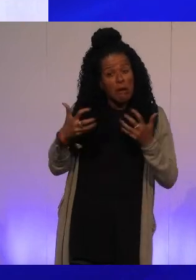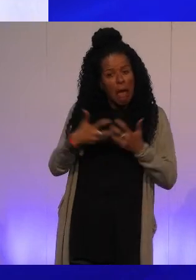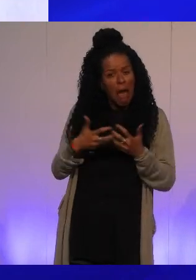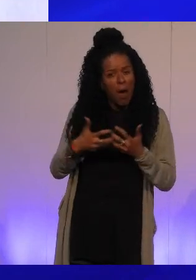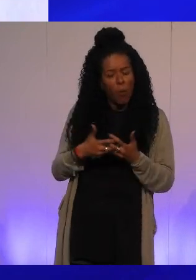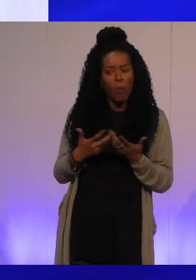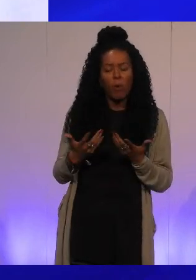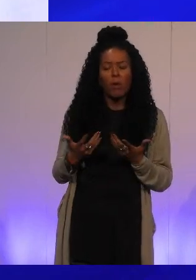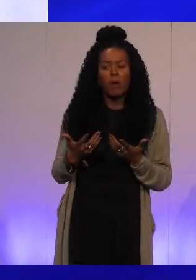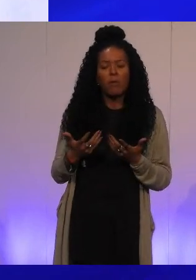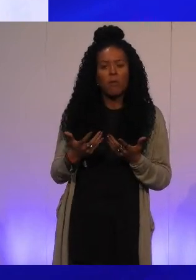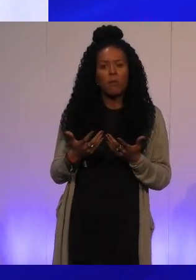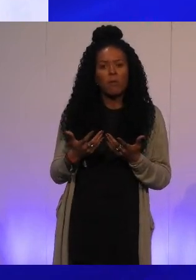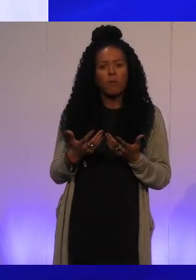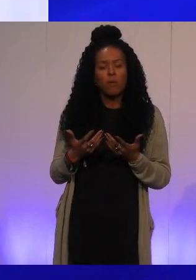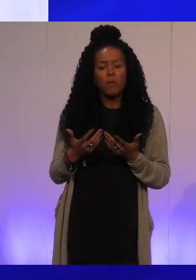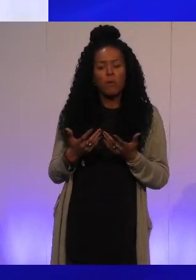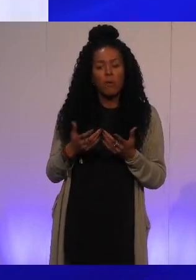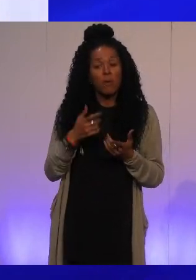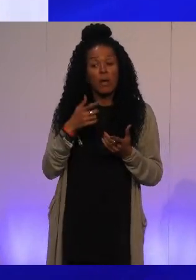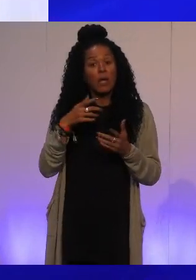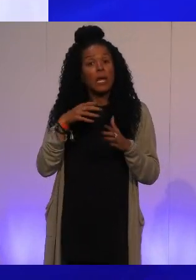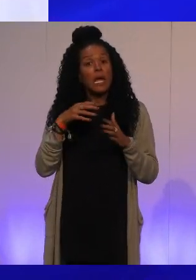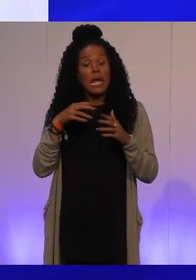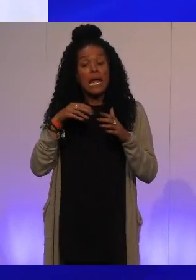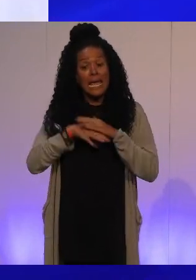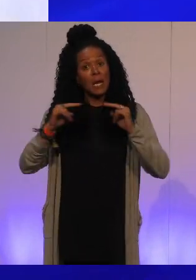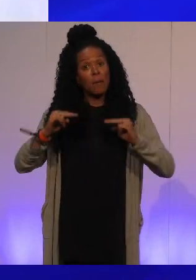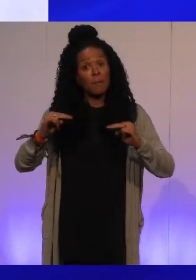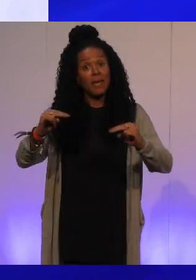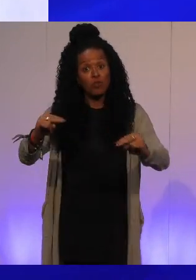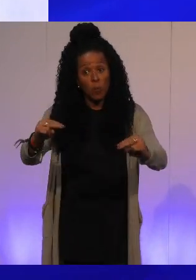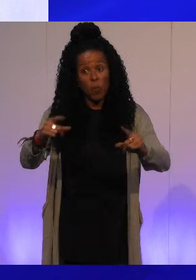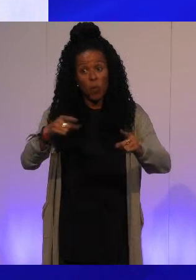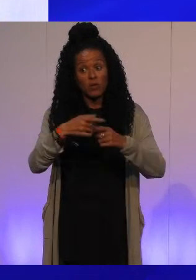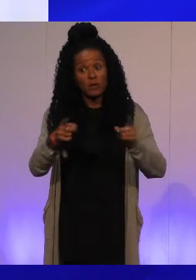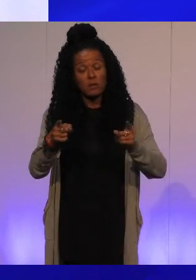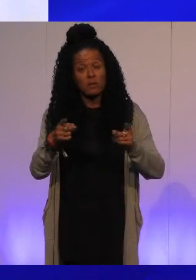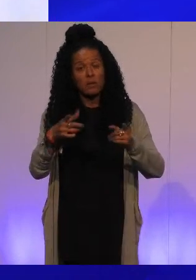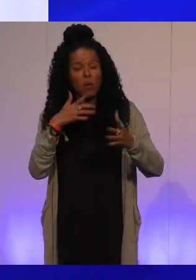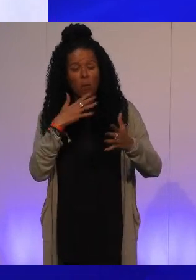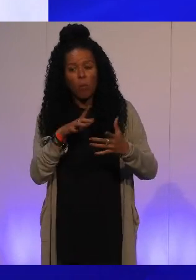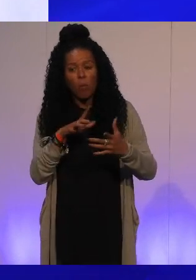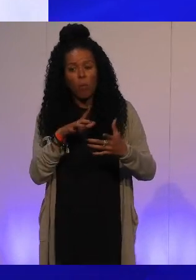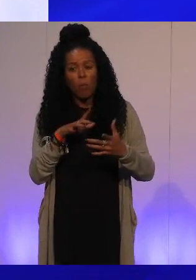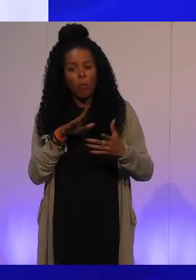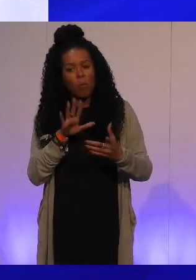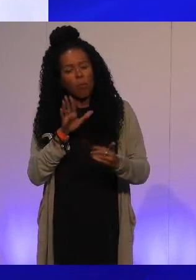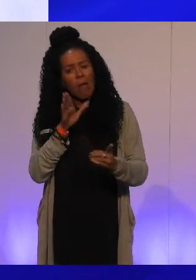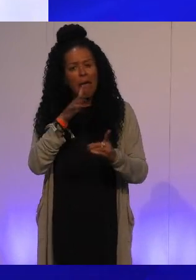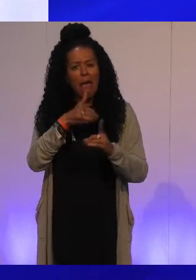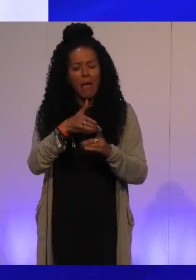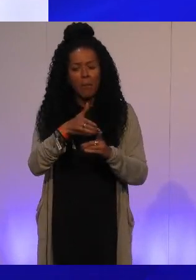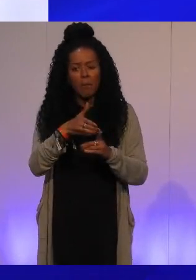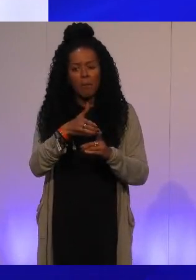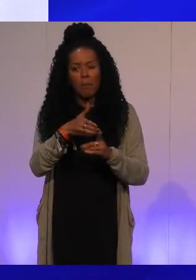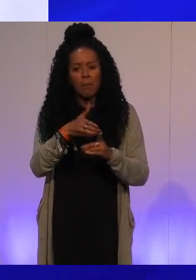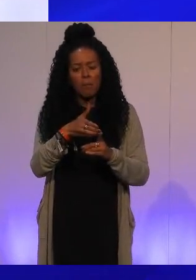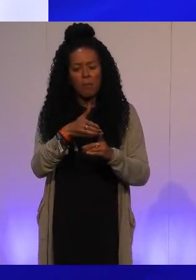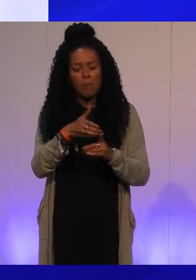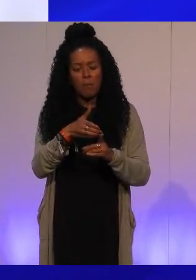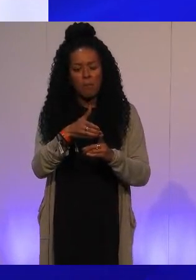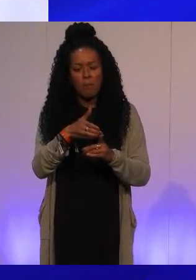year is all the inpatient wards at the Royal are working towards some measures of